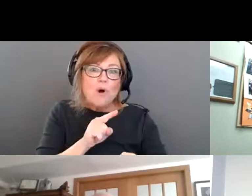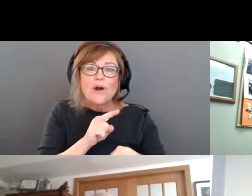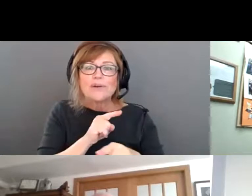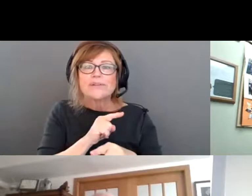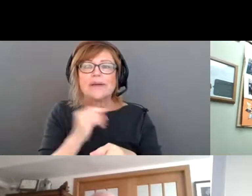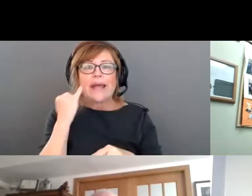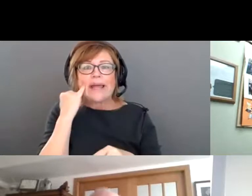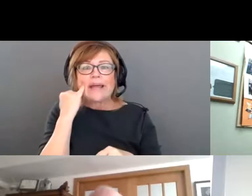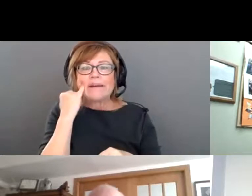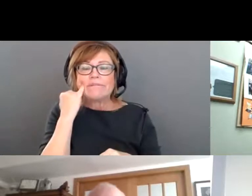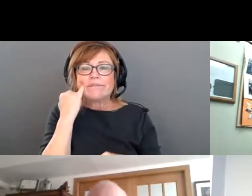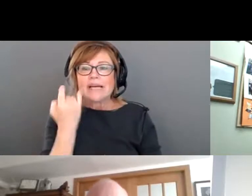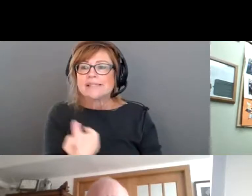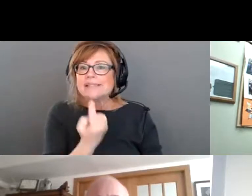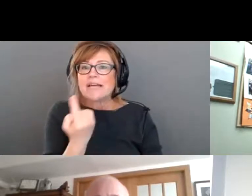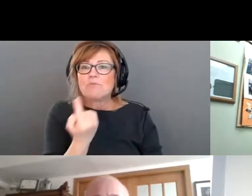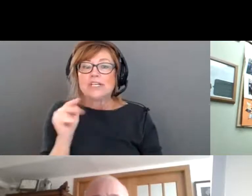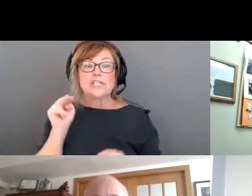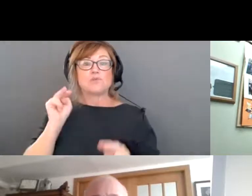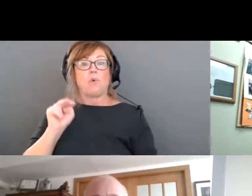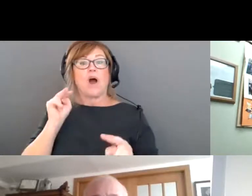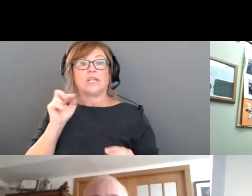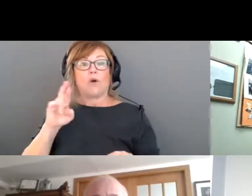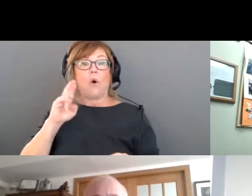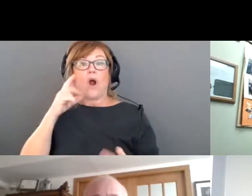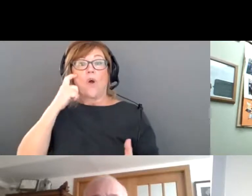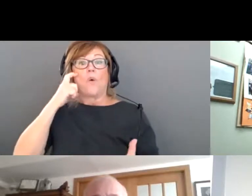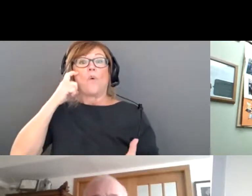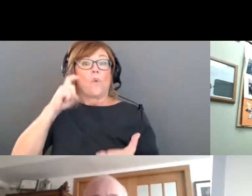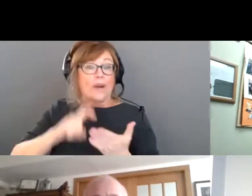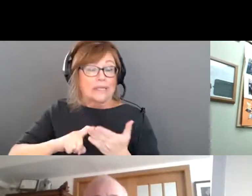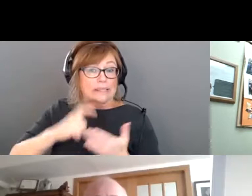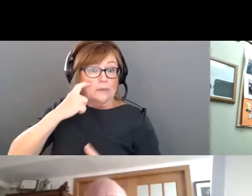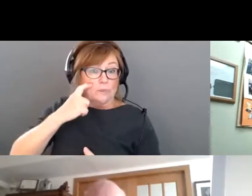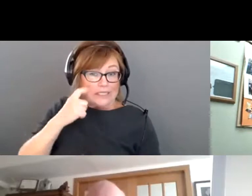neighborhood individual is watching or witnessing an abuse.